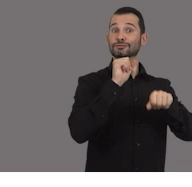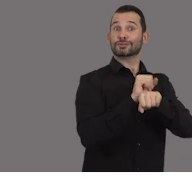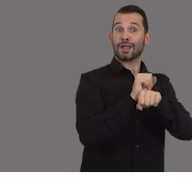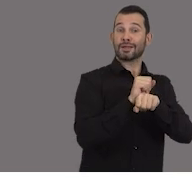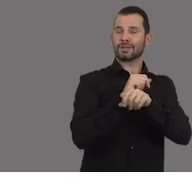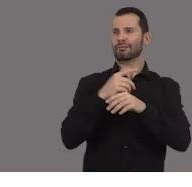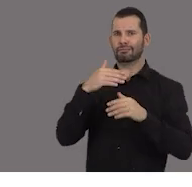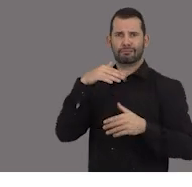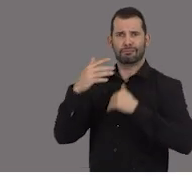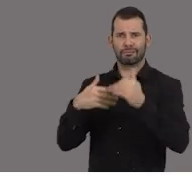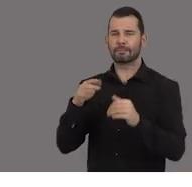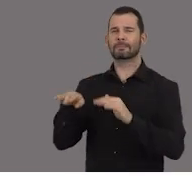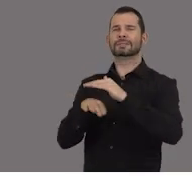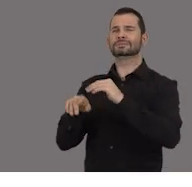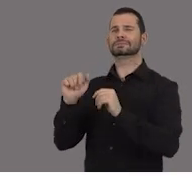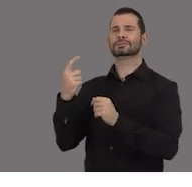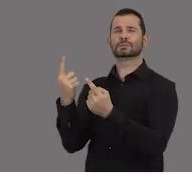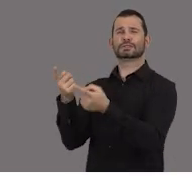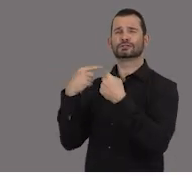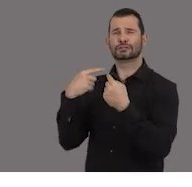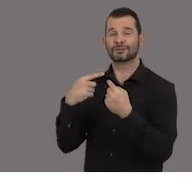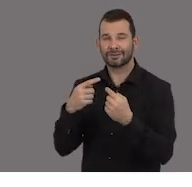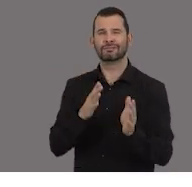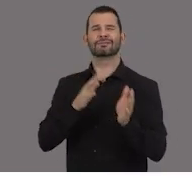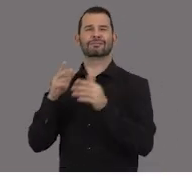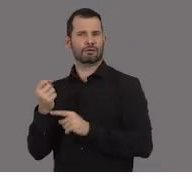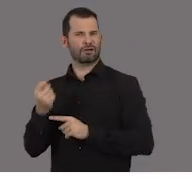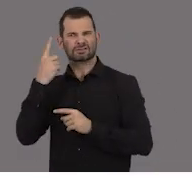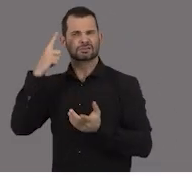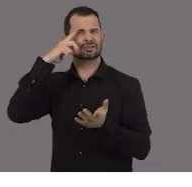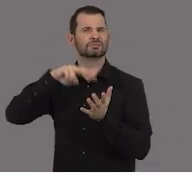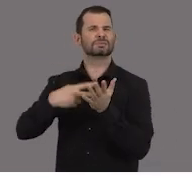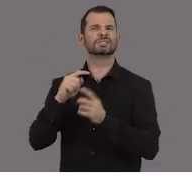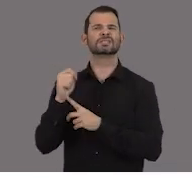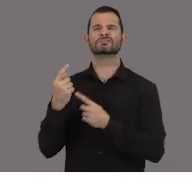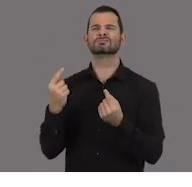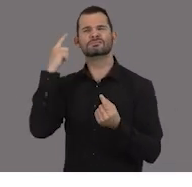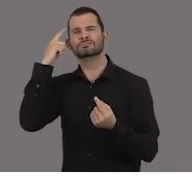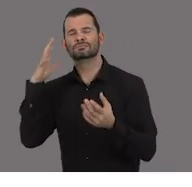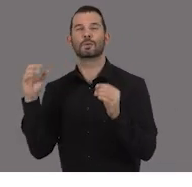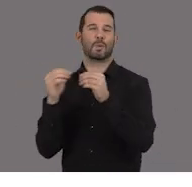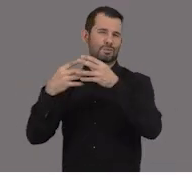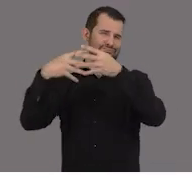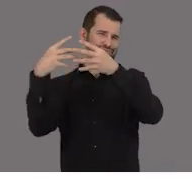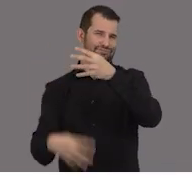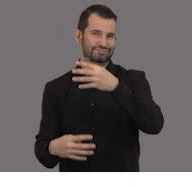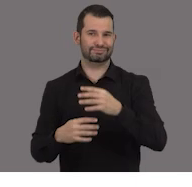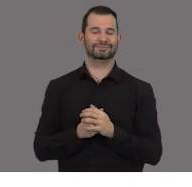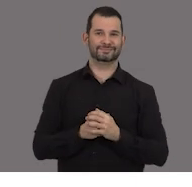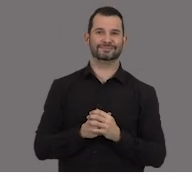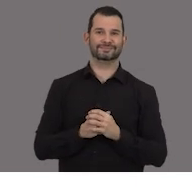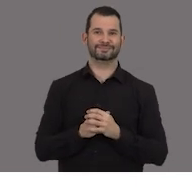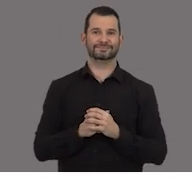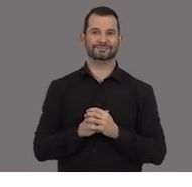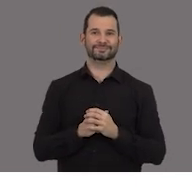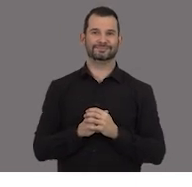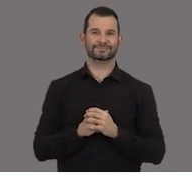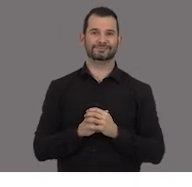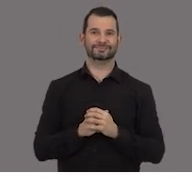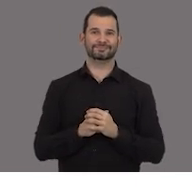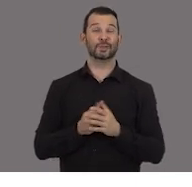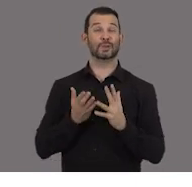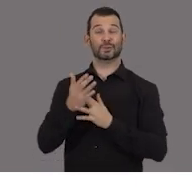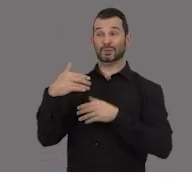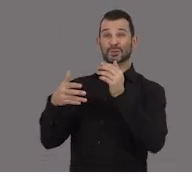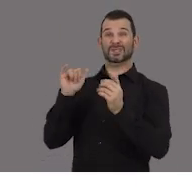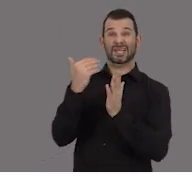job, doing a basic tax return, understanding the purpose of taxes, and more. Throughout